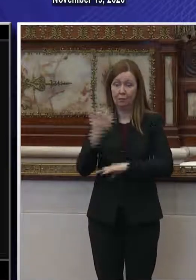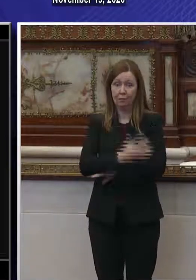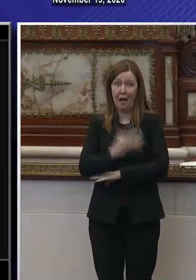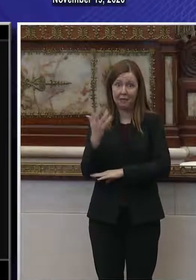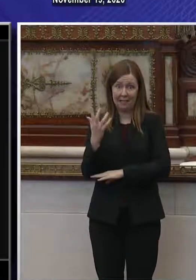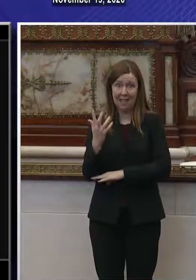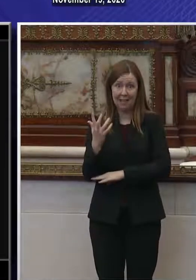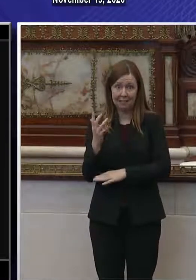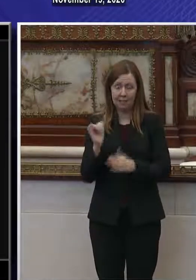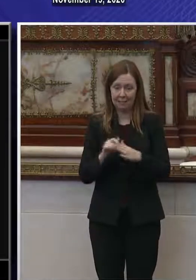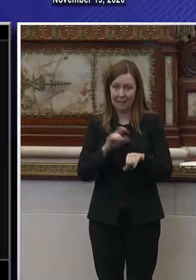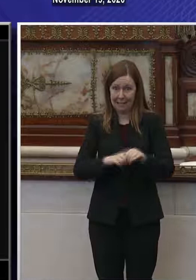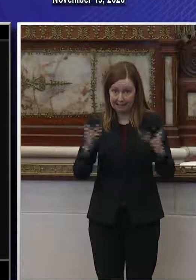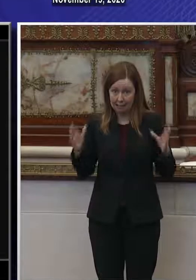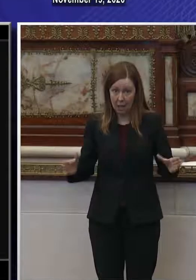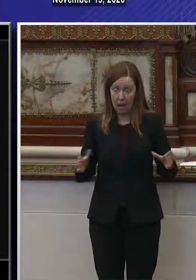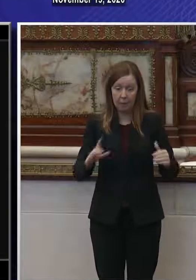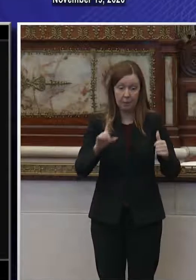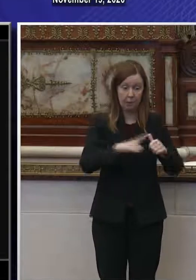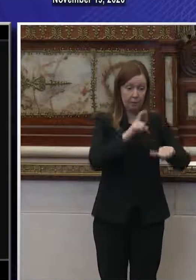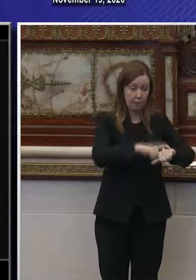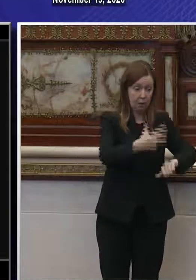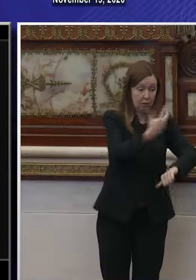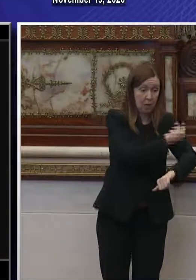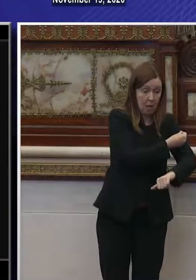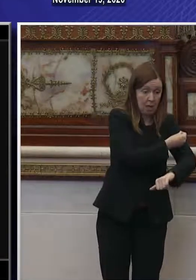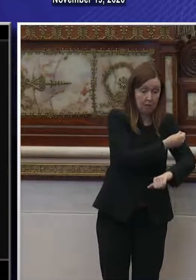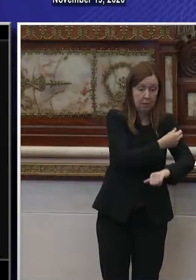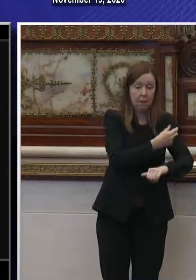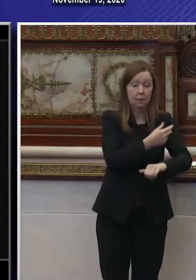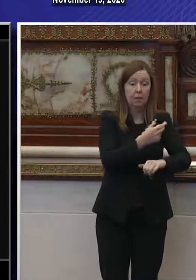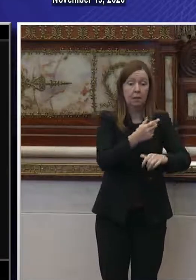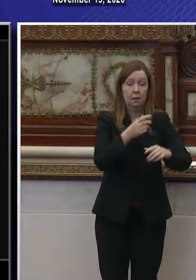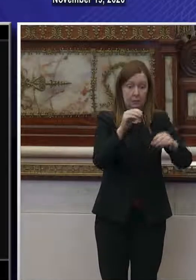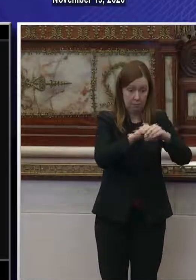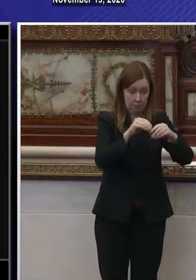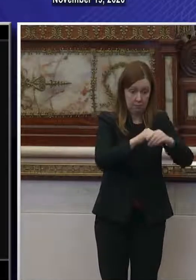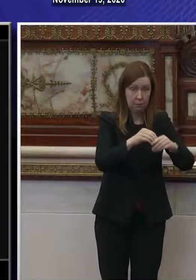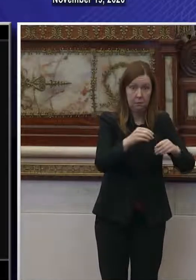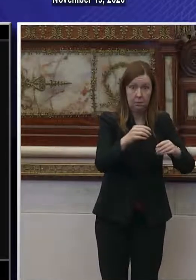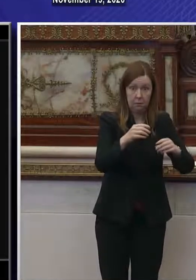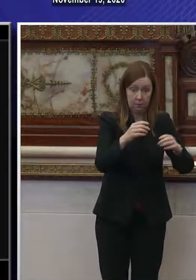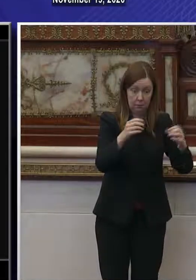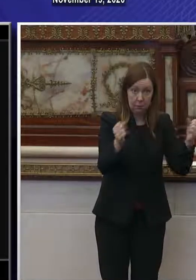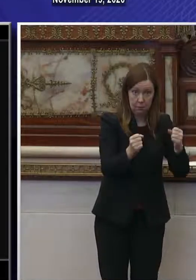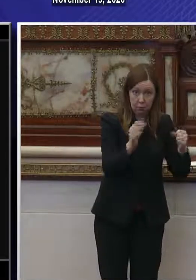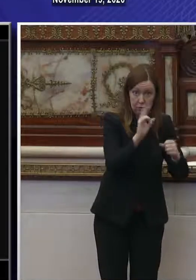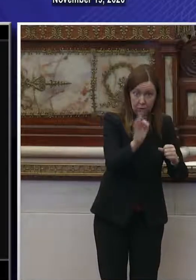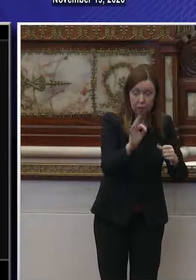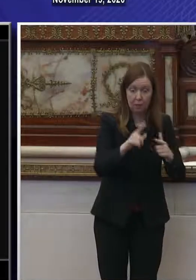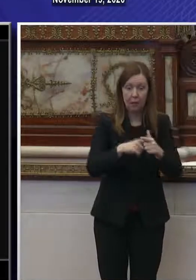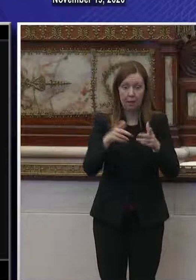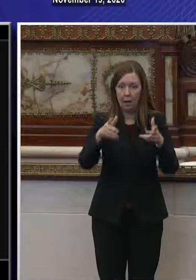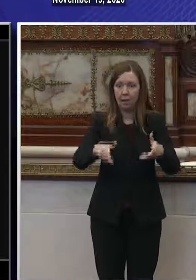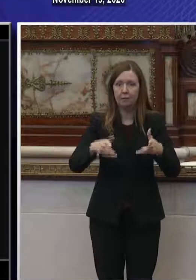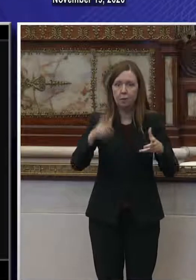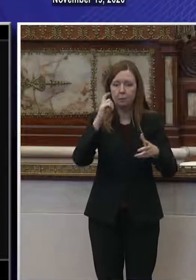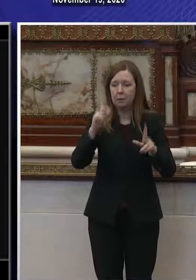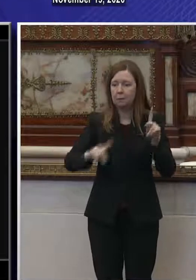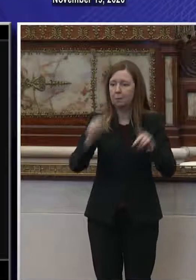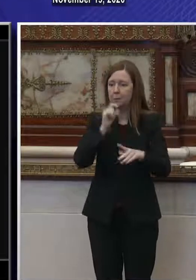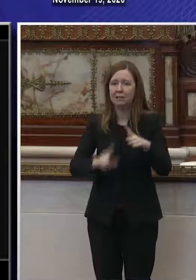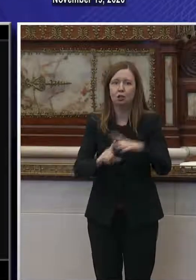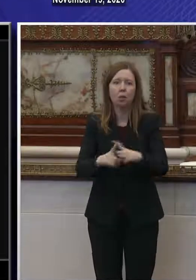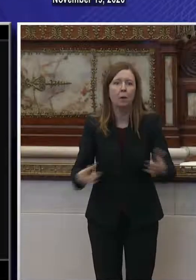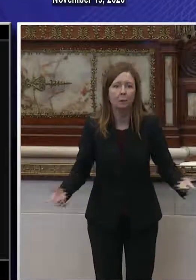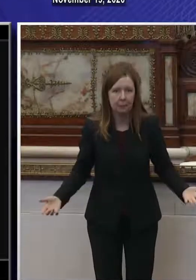point, which is the time which the vaccine can be refrigerated, at least Pfizer, and have vaccine left over because people haven't